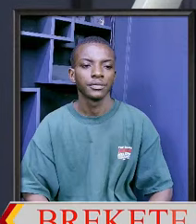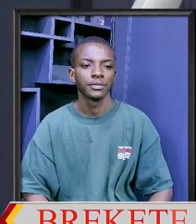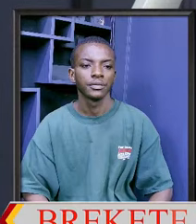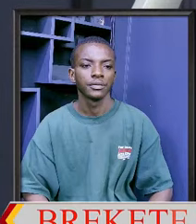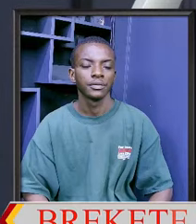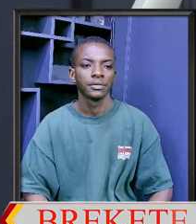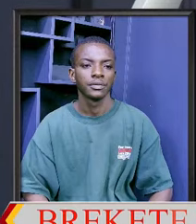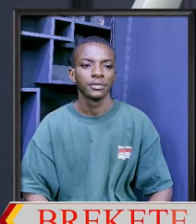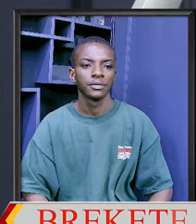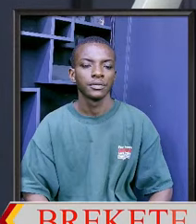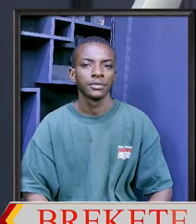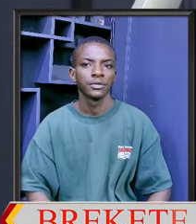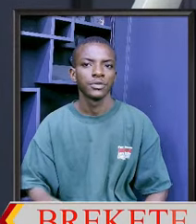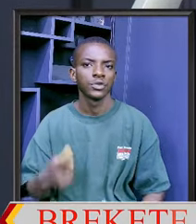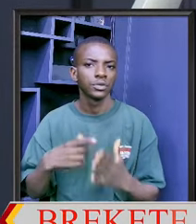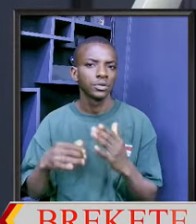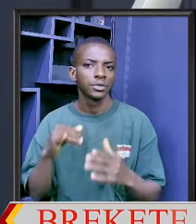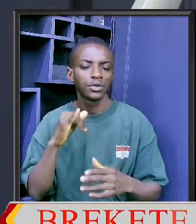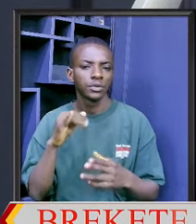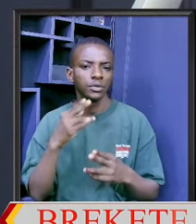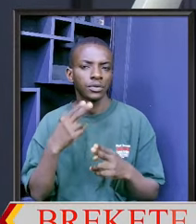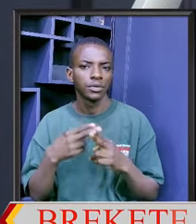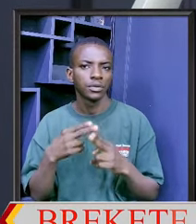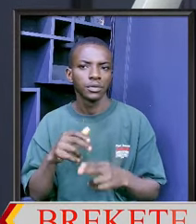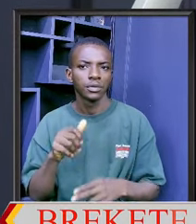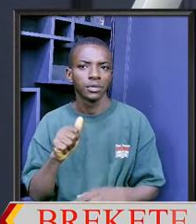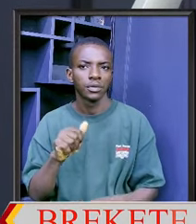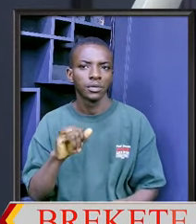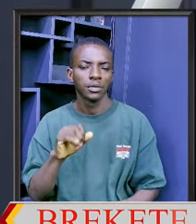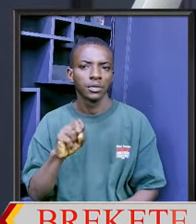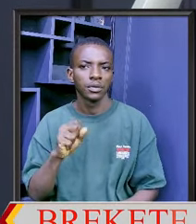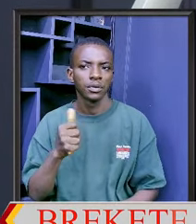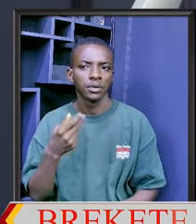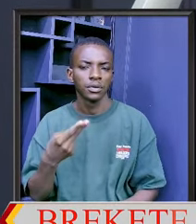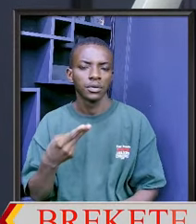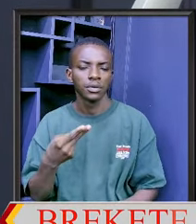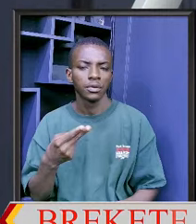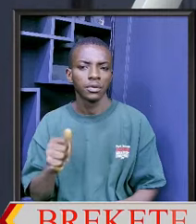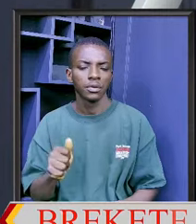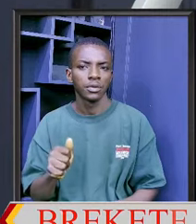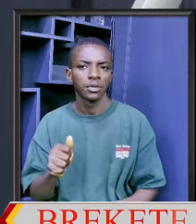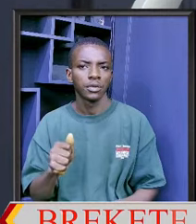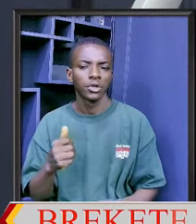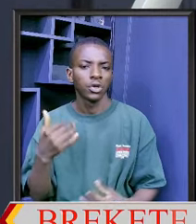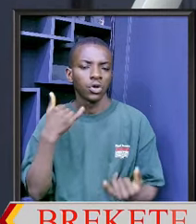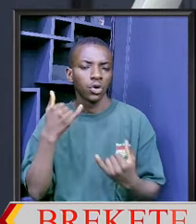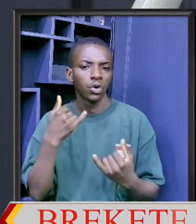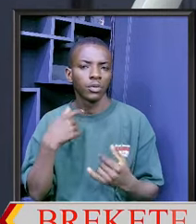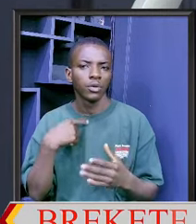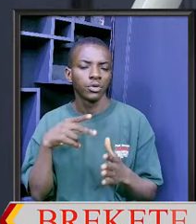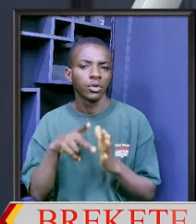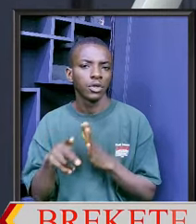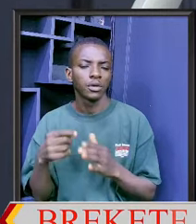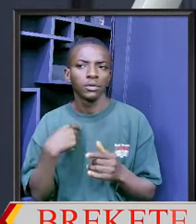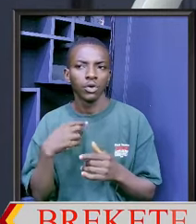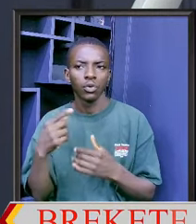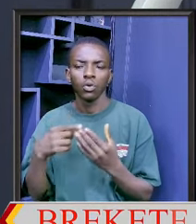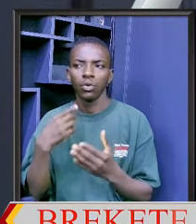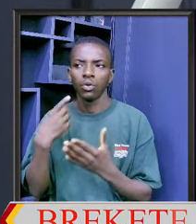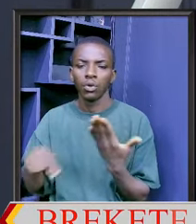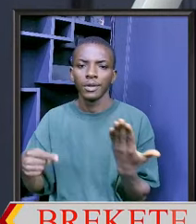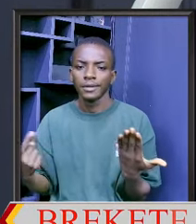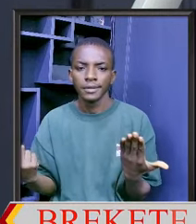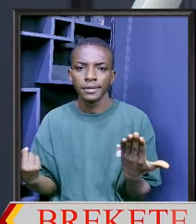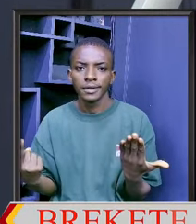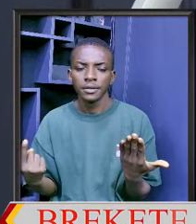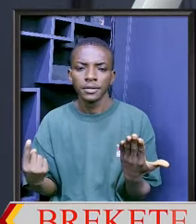What did you say is your name? Aisha. Now, you called me to kill me. I'll be